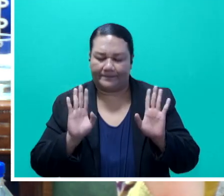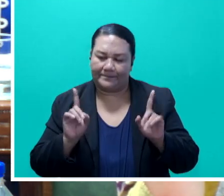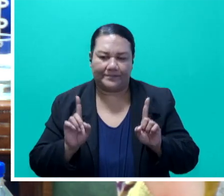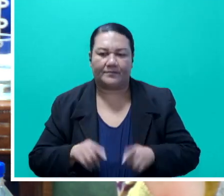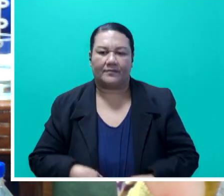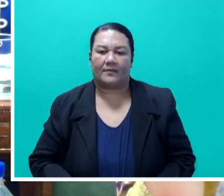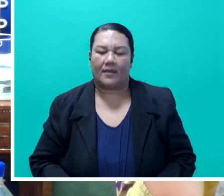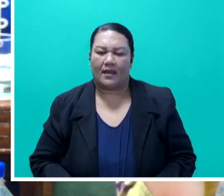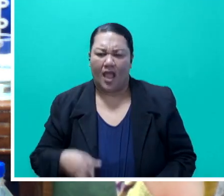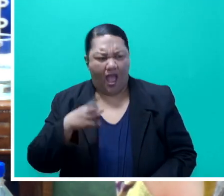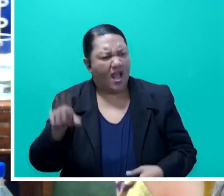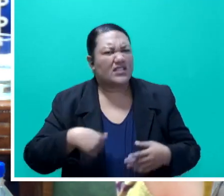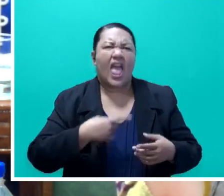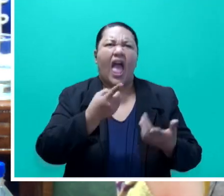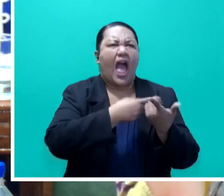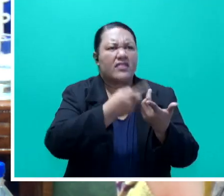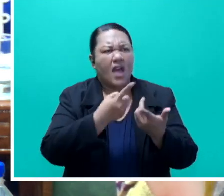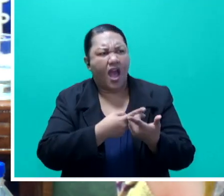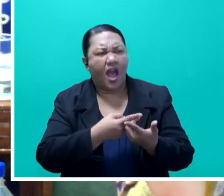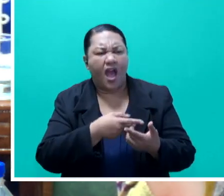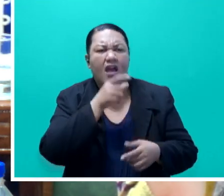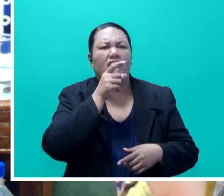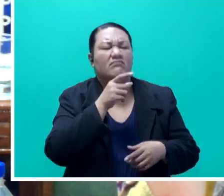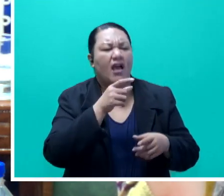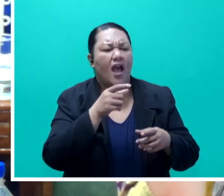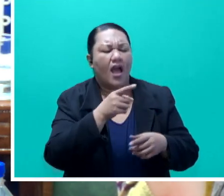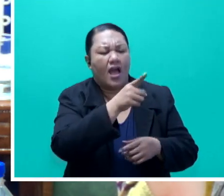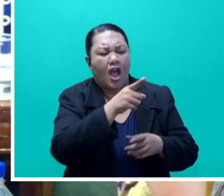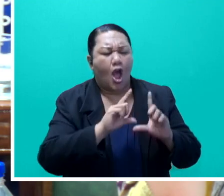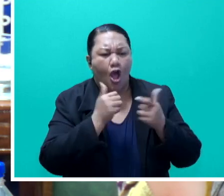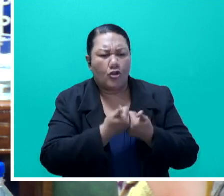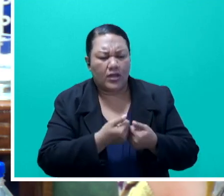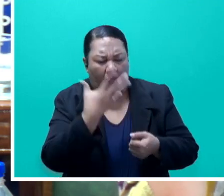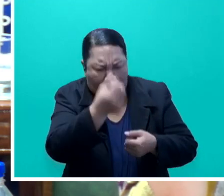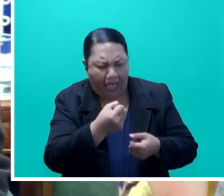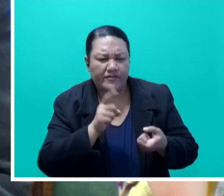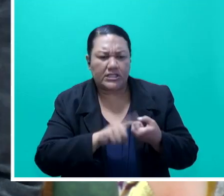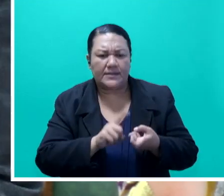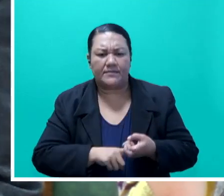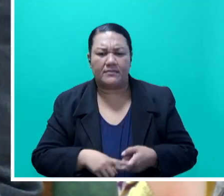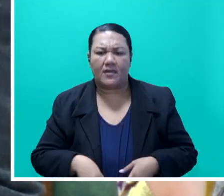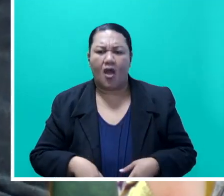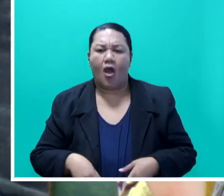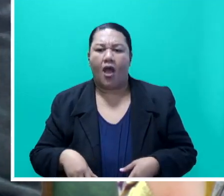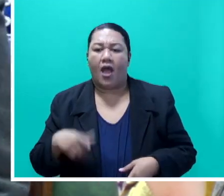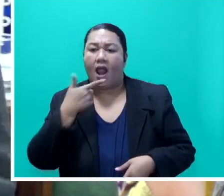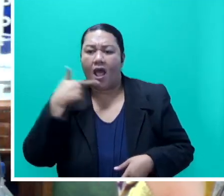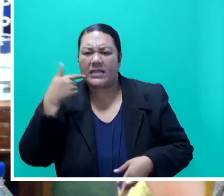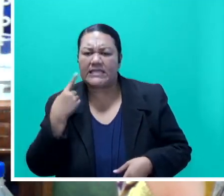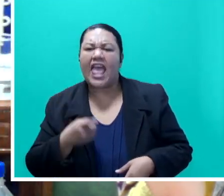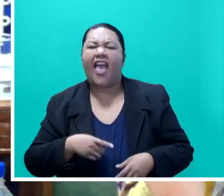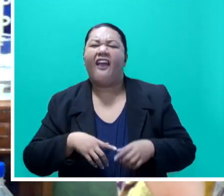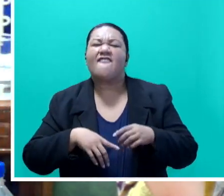That's what they all say and pontificate. Honorable Gerengere Tambua says, oh, FICACT. How can you